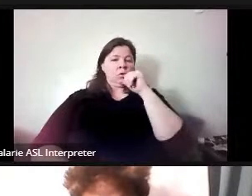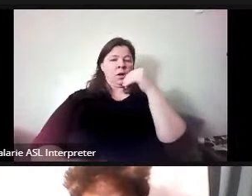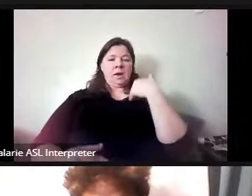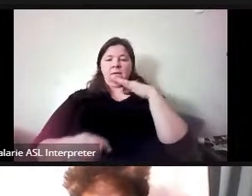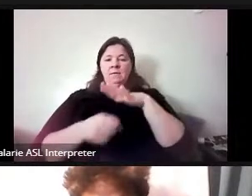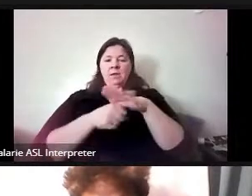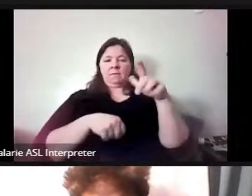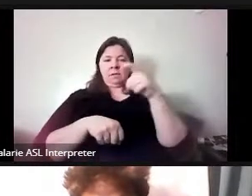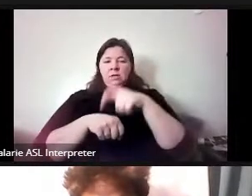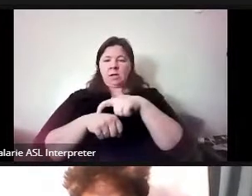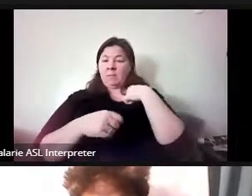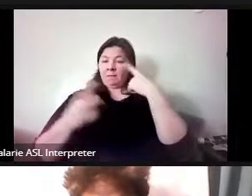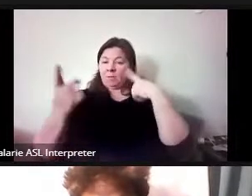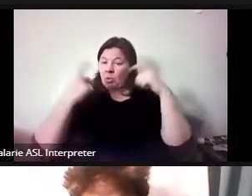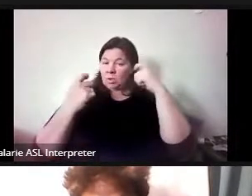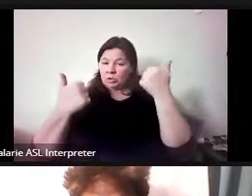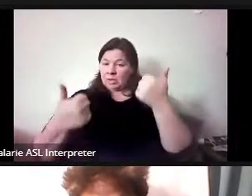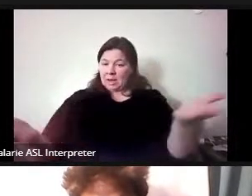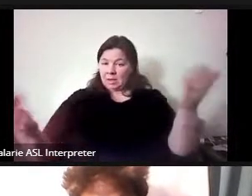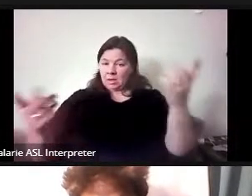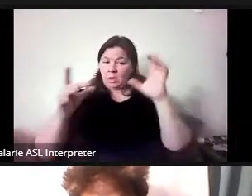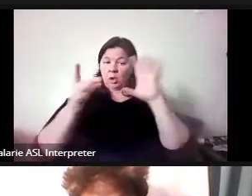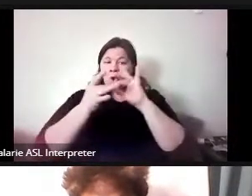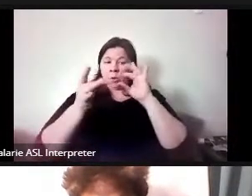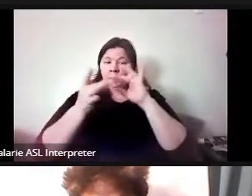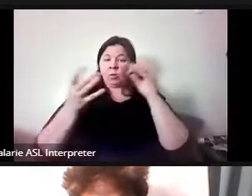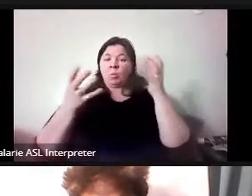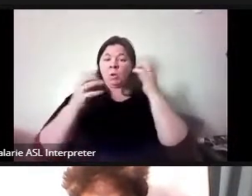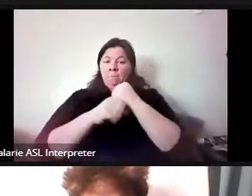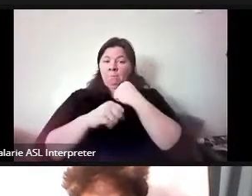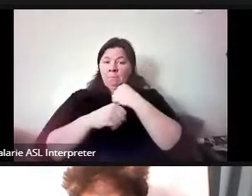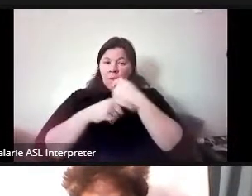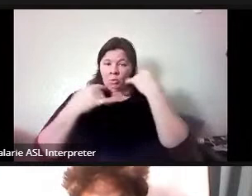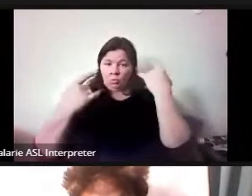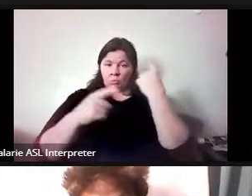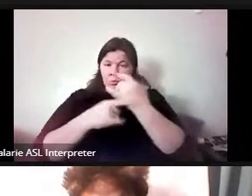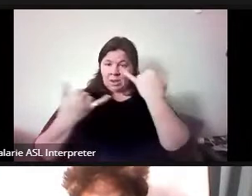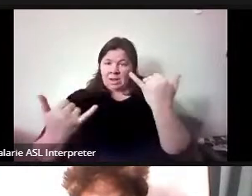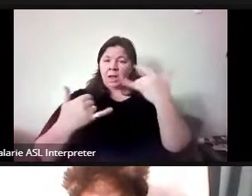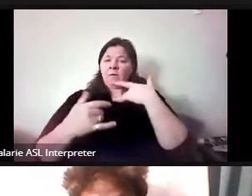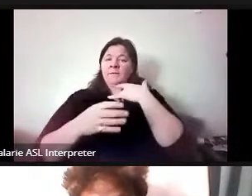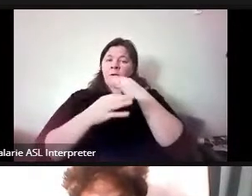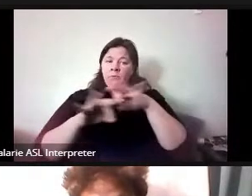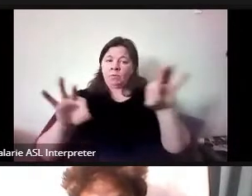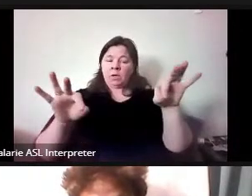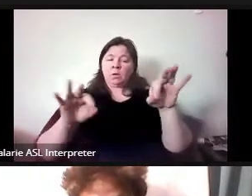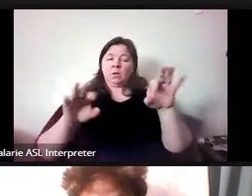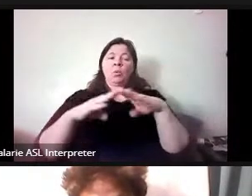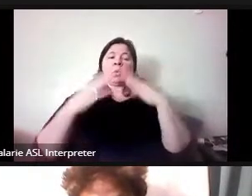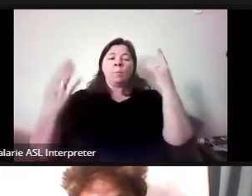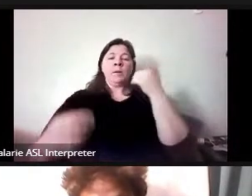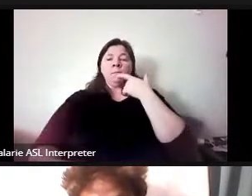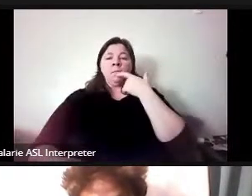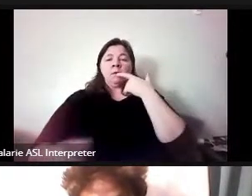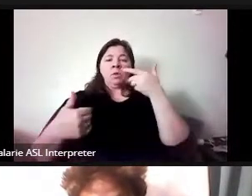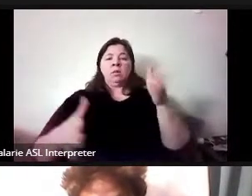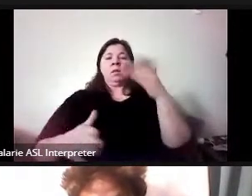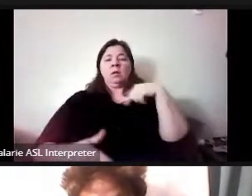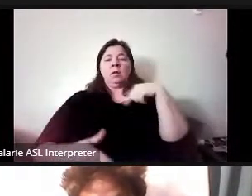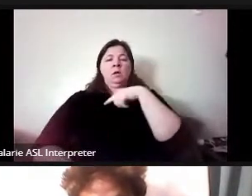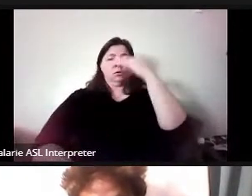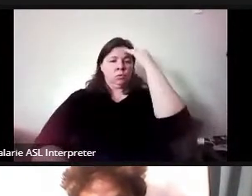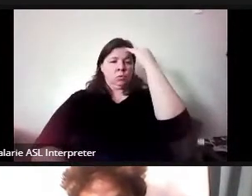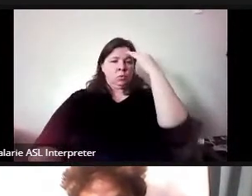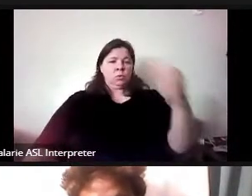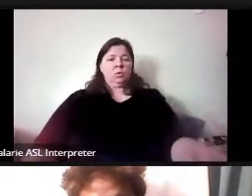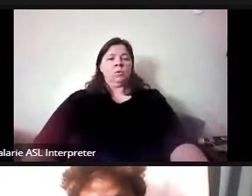if you have any questions or any comments that you want to make, feel free to unmute and let us know.